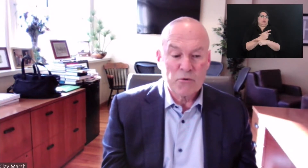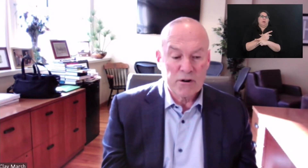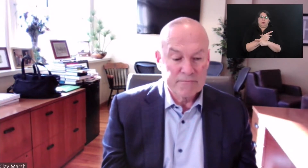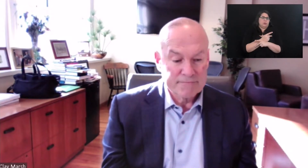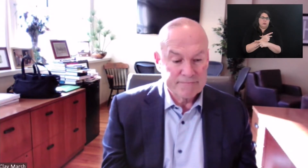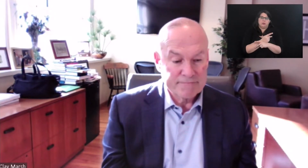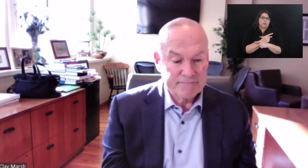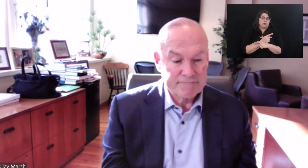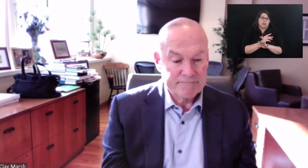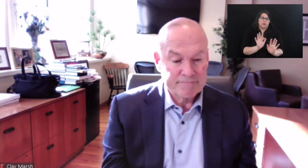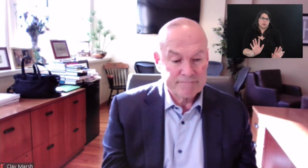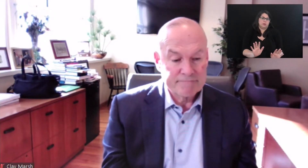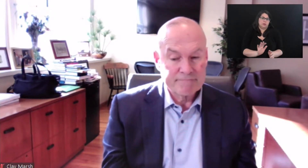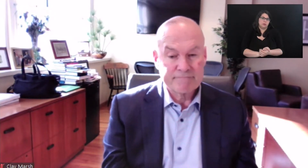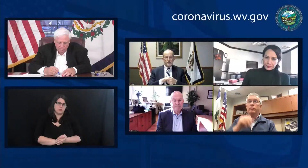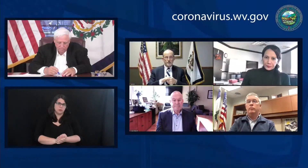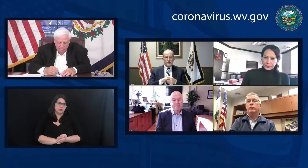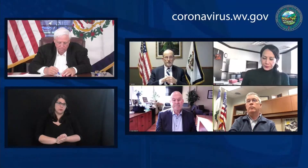us even more.